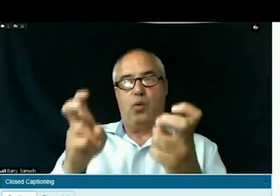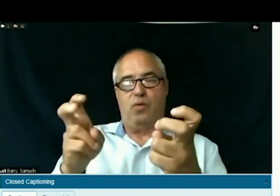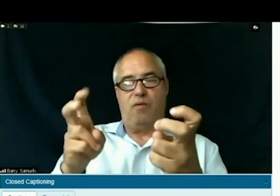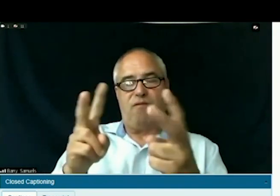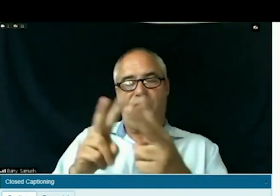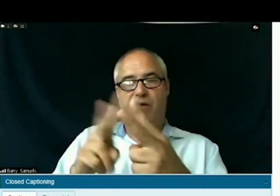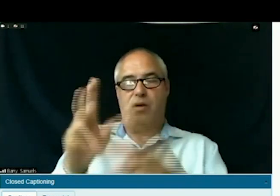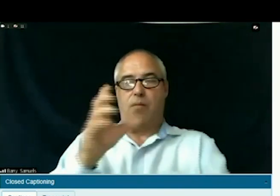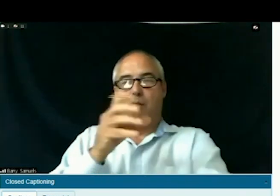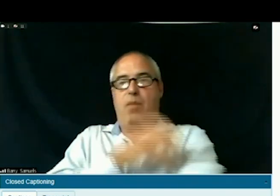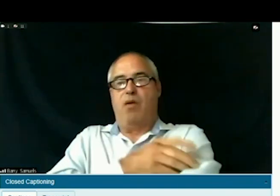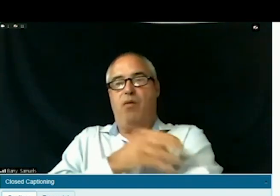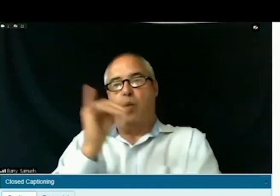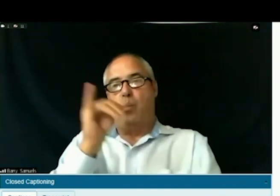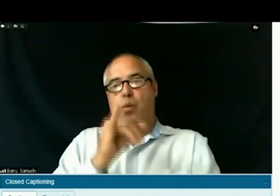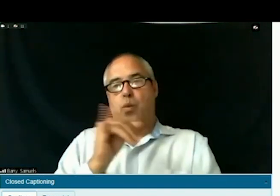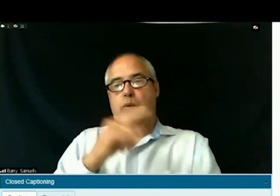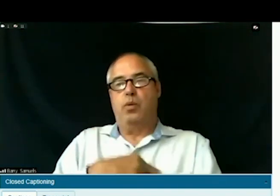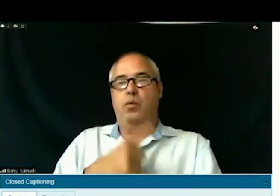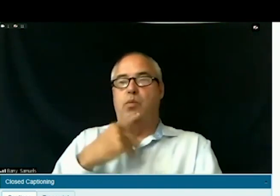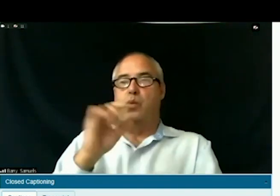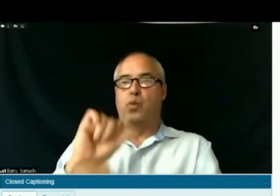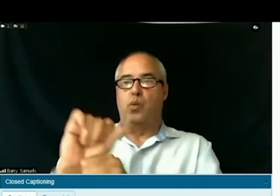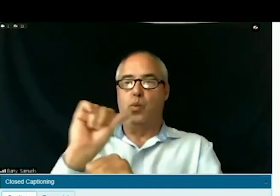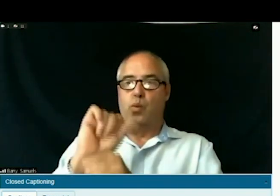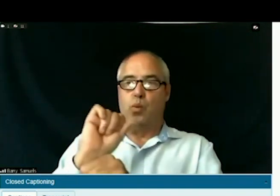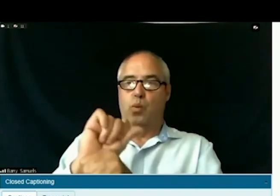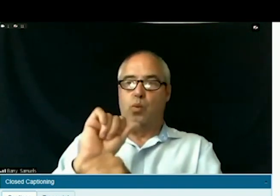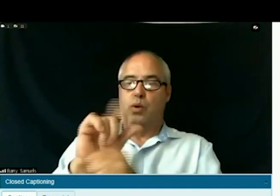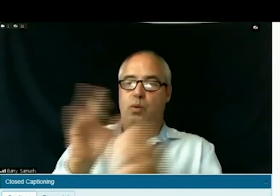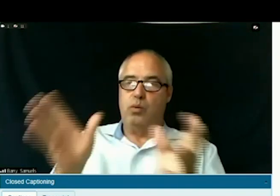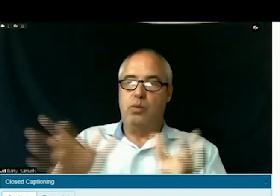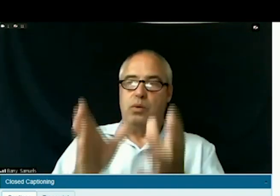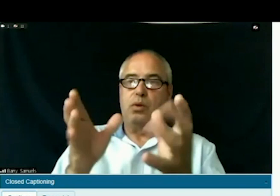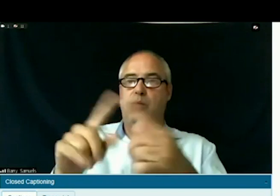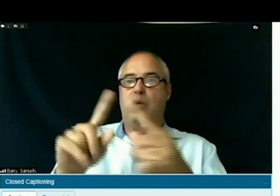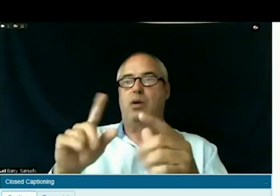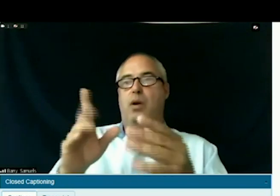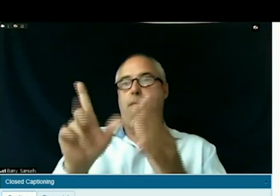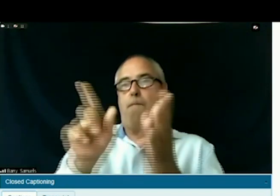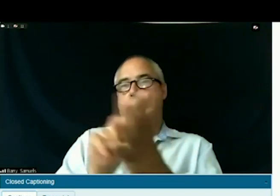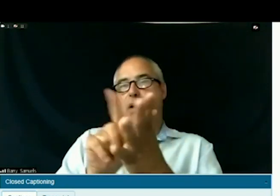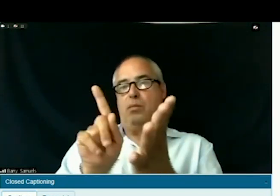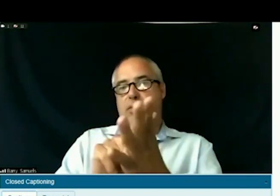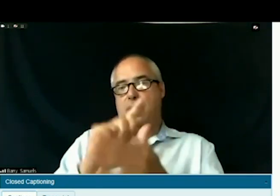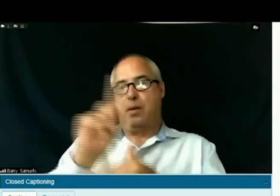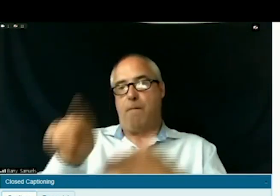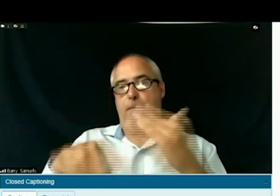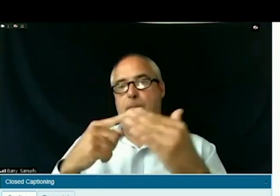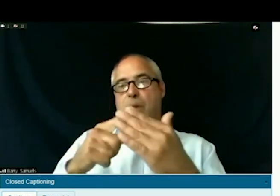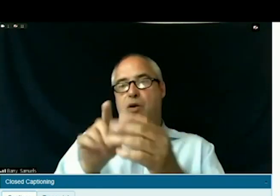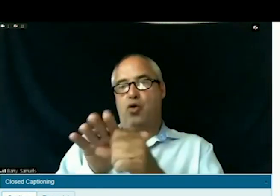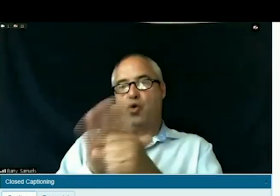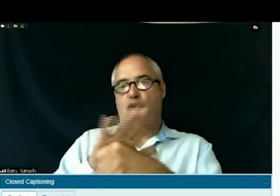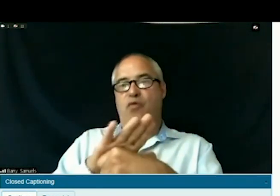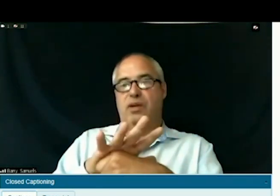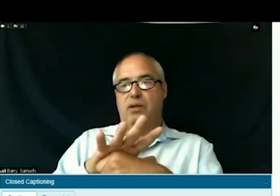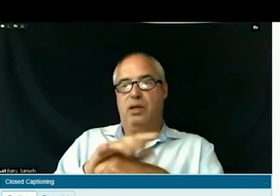powerful, and it actually drove some of the work that we have done and are publishing about the COVID